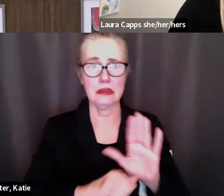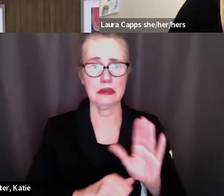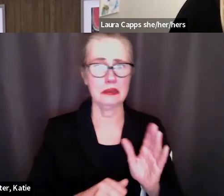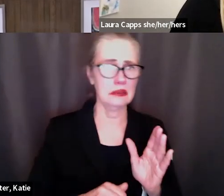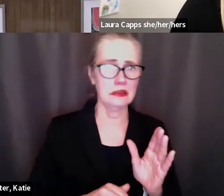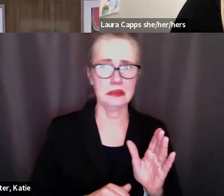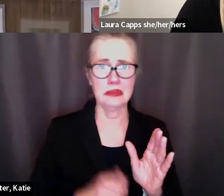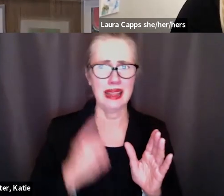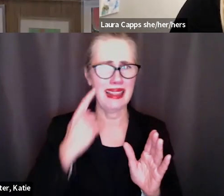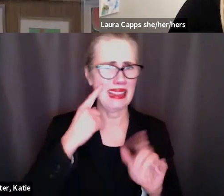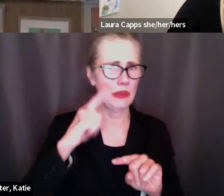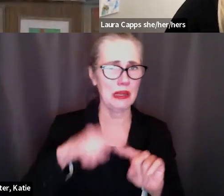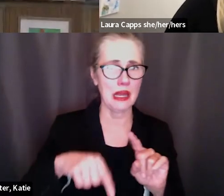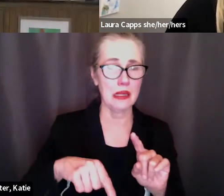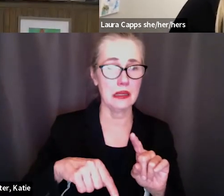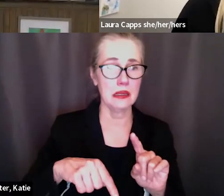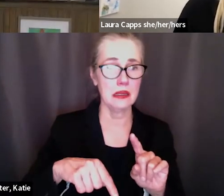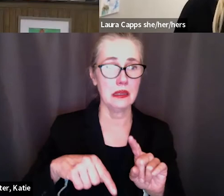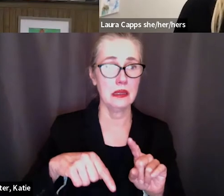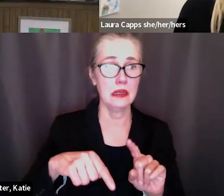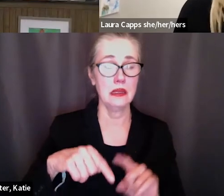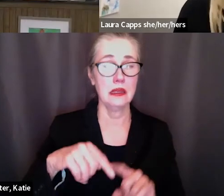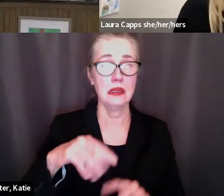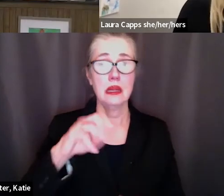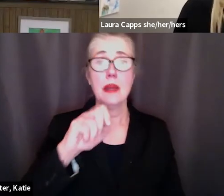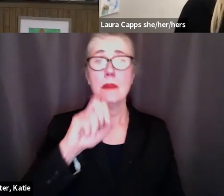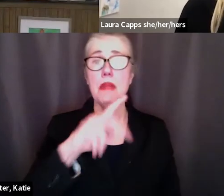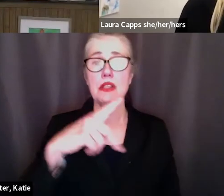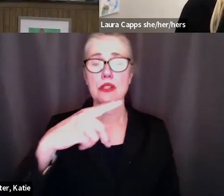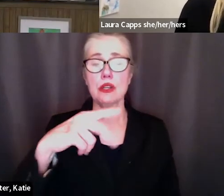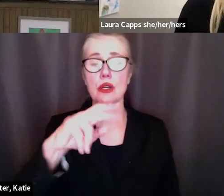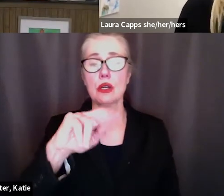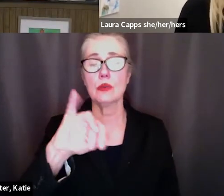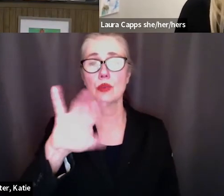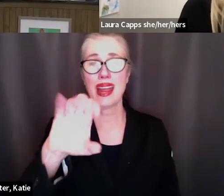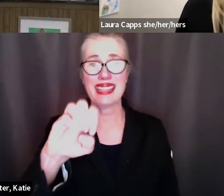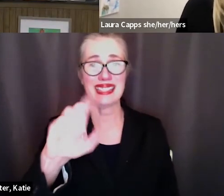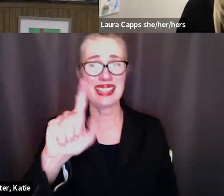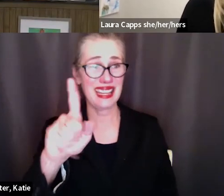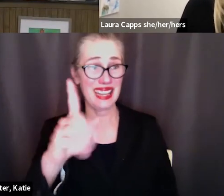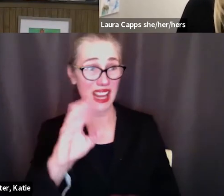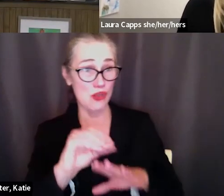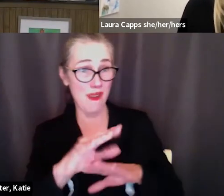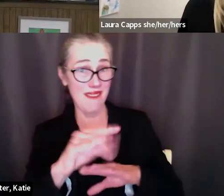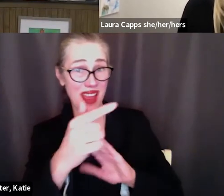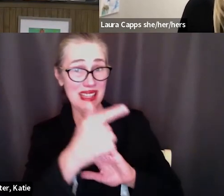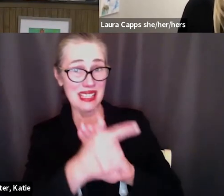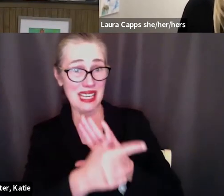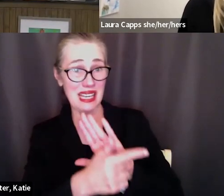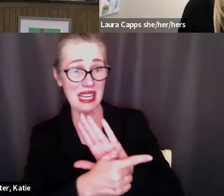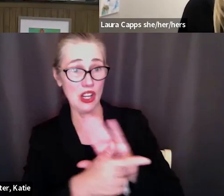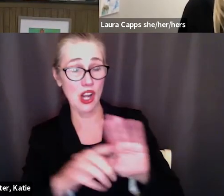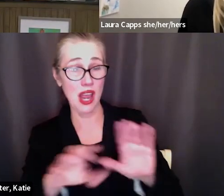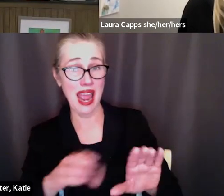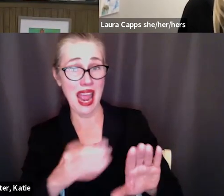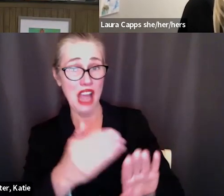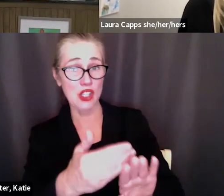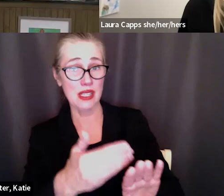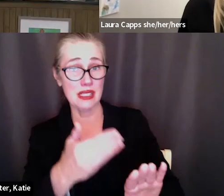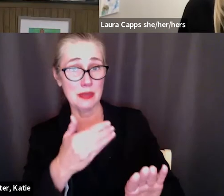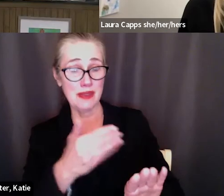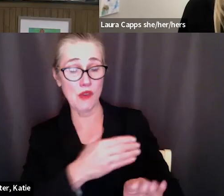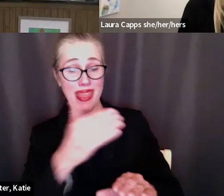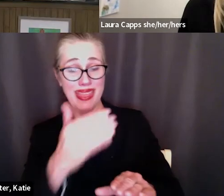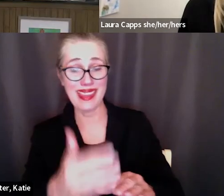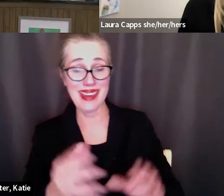mr price can you advise on the recommendations that we're taking before the next meeting i believe scott if you're on the line as well you ask